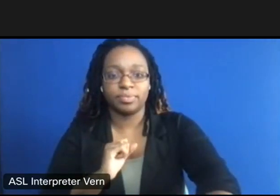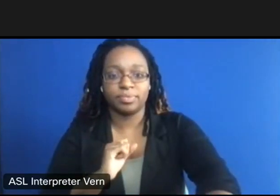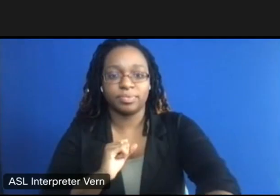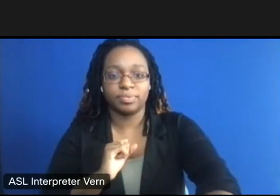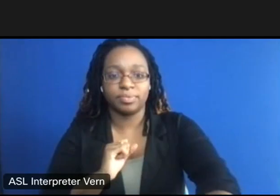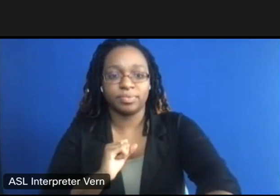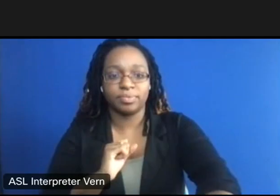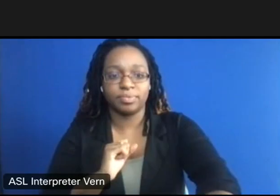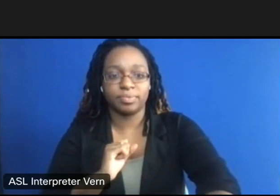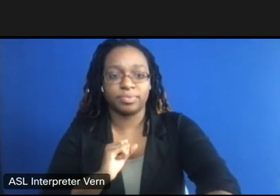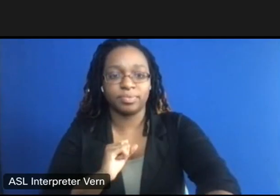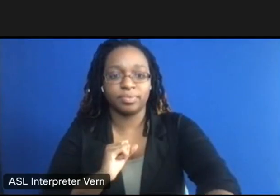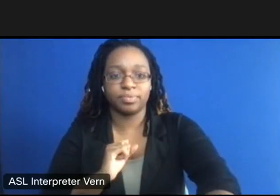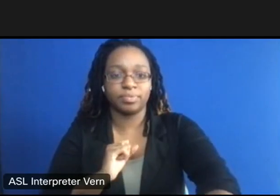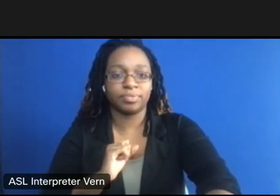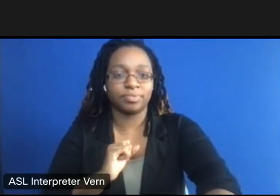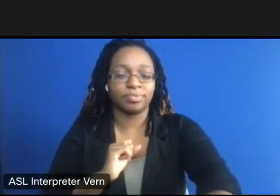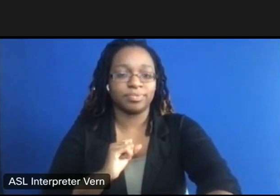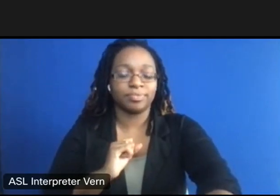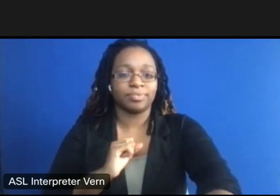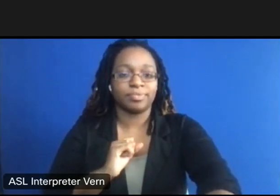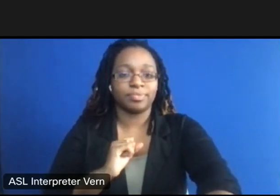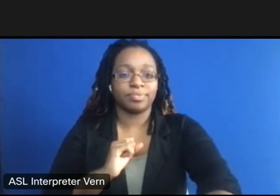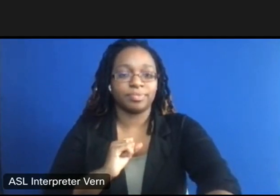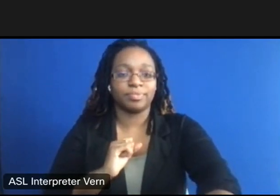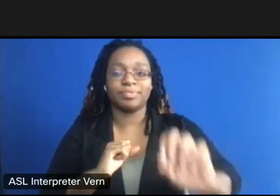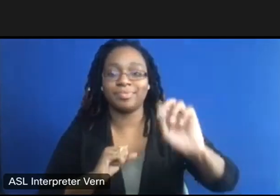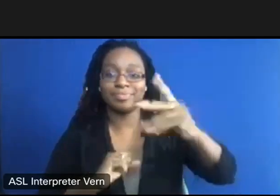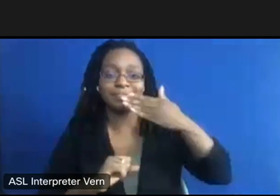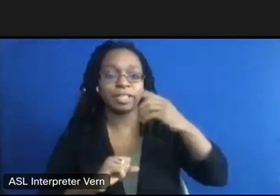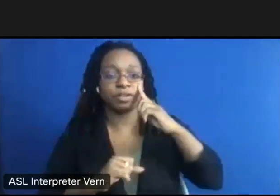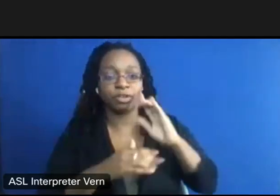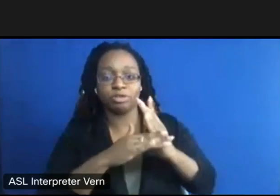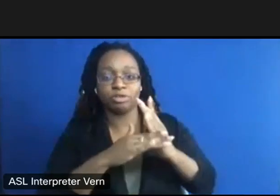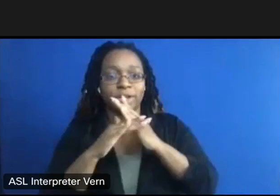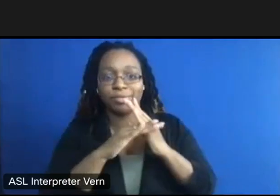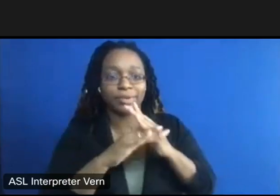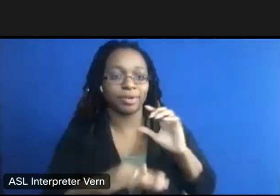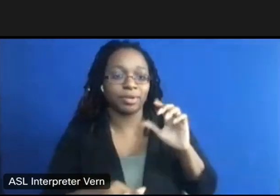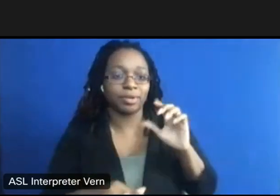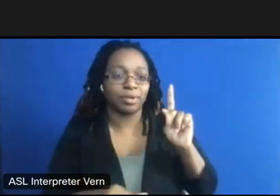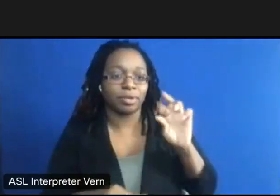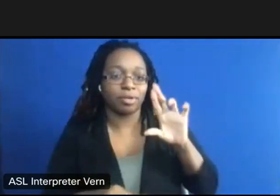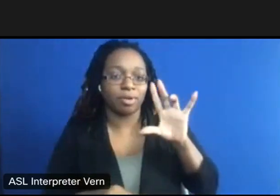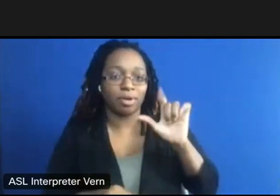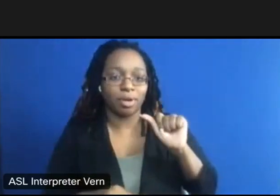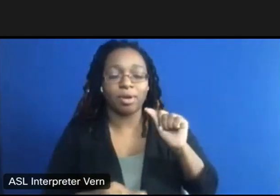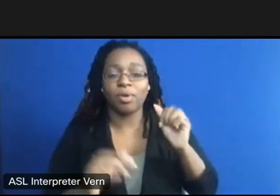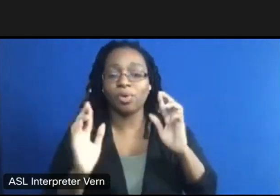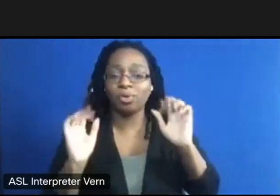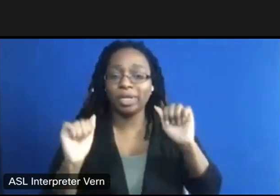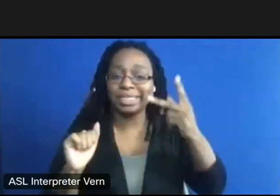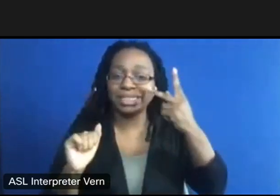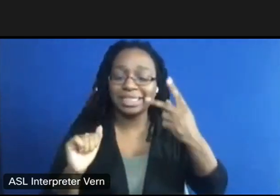All right, thank you for sharing, Carla. Hopefully everyone could hear and see that. I was able to hear and see that on